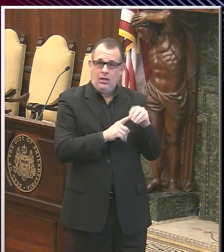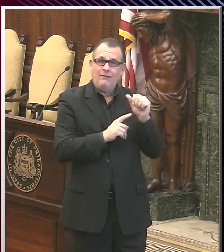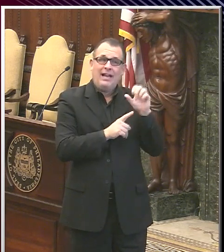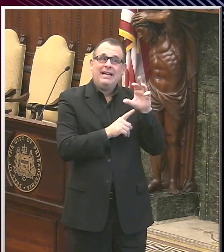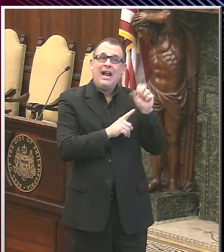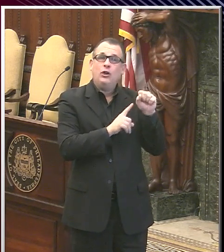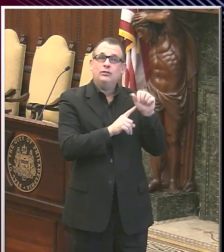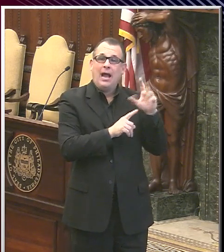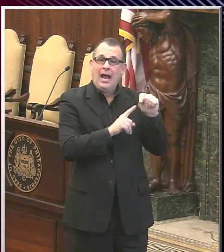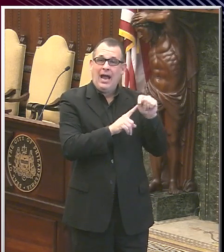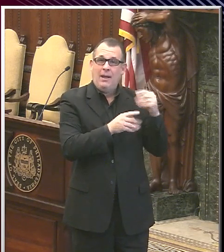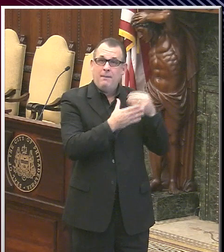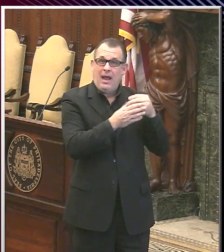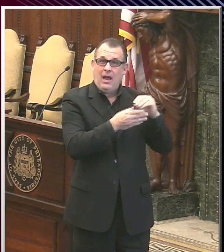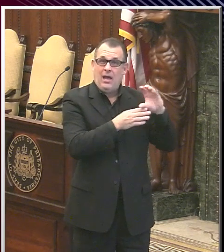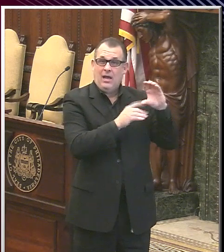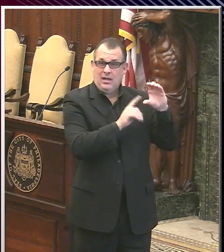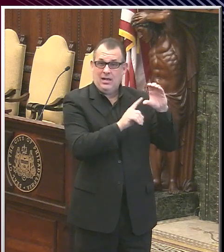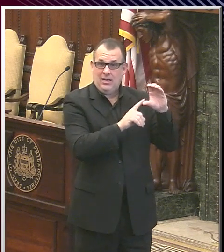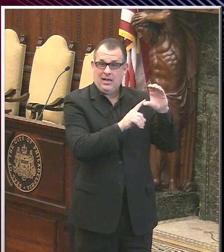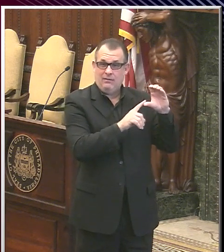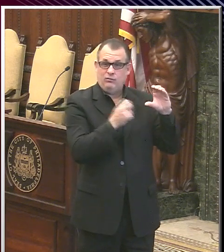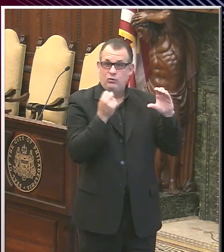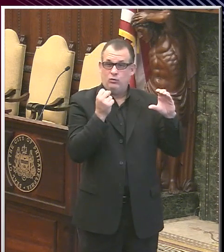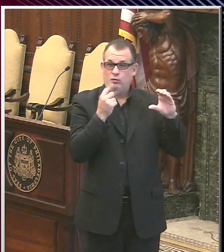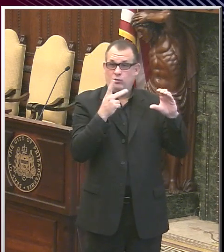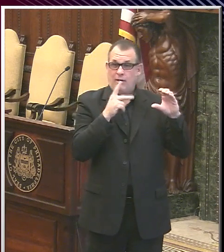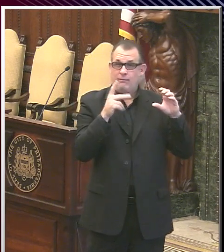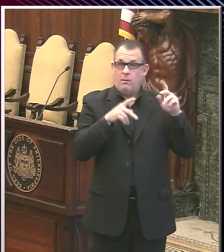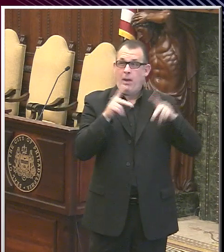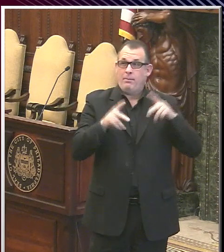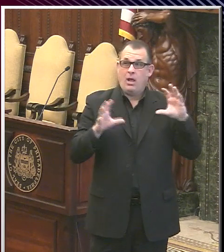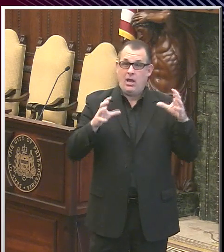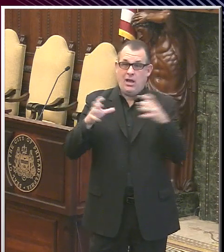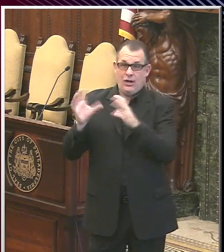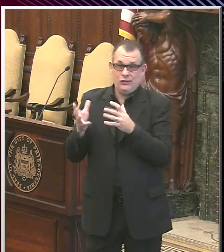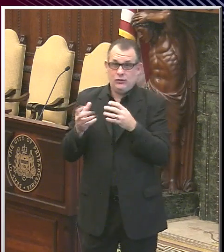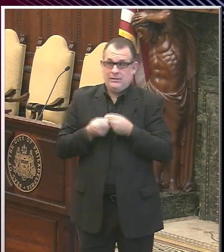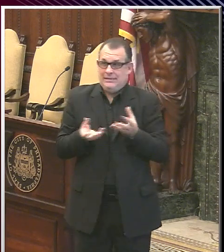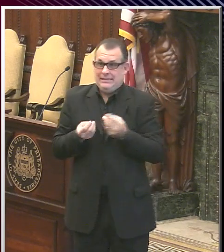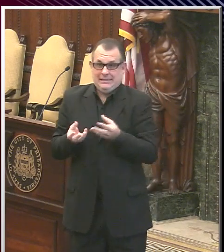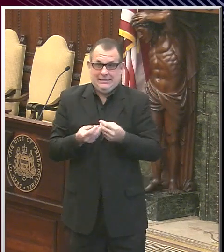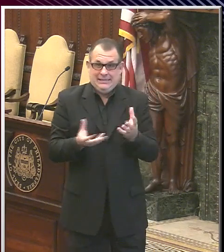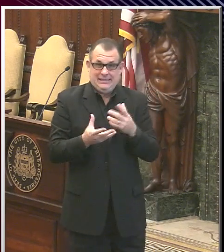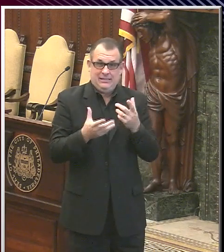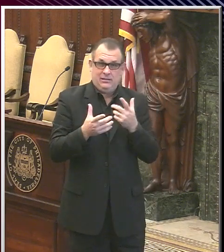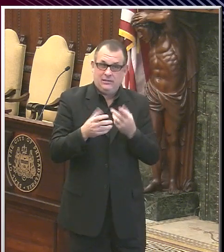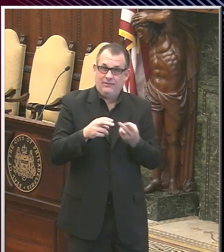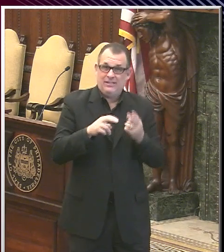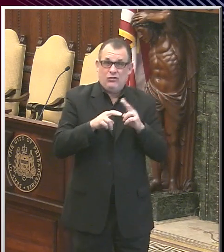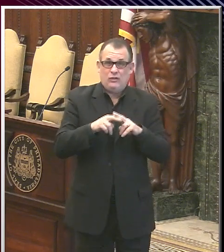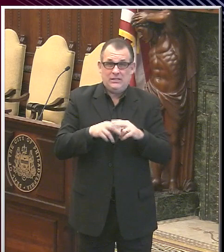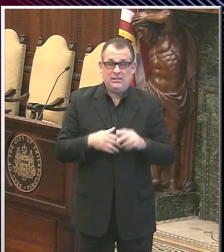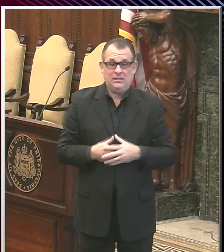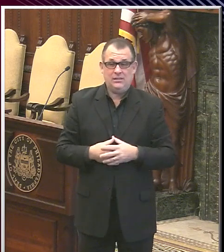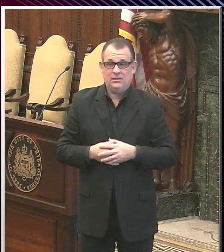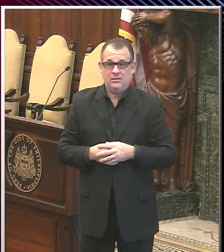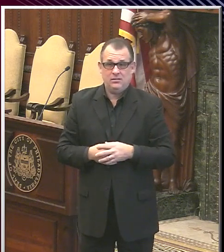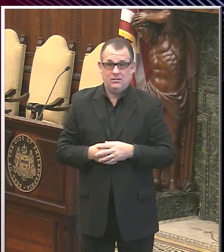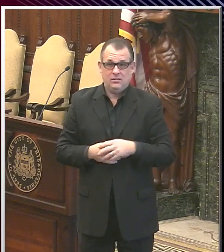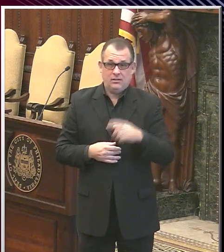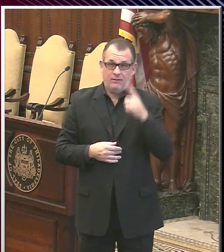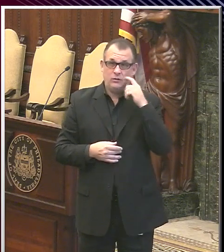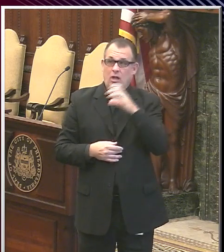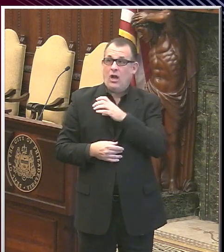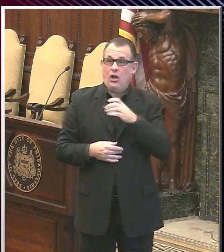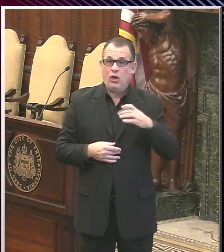got, with about 12% of the population. So we will be looking to try to get that increased. And we're hoping that that Congress,